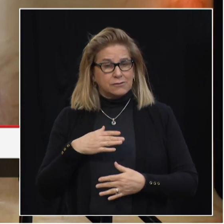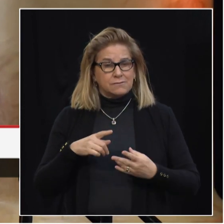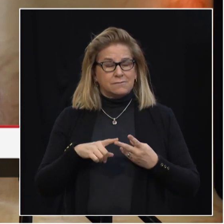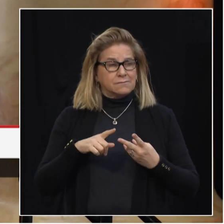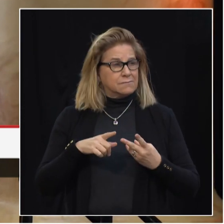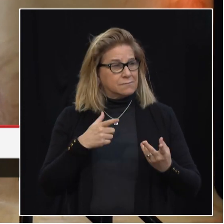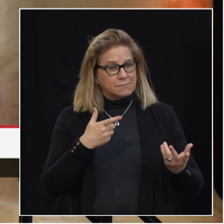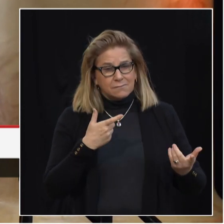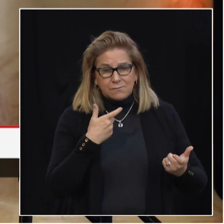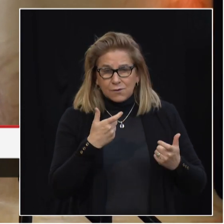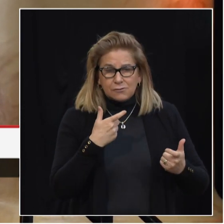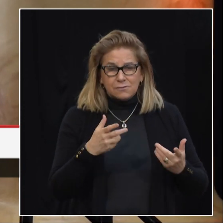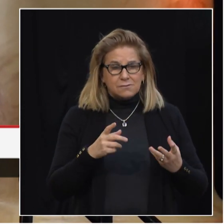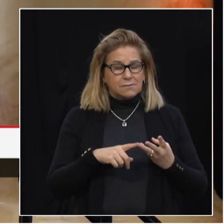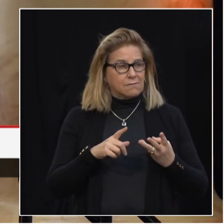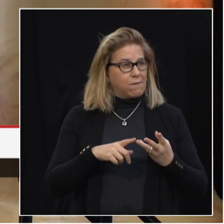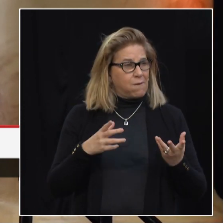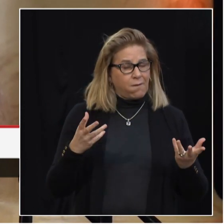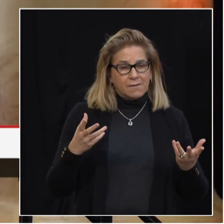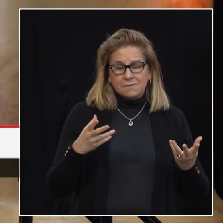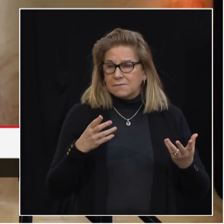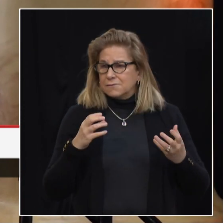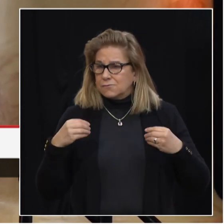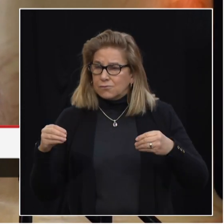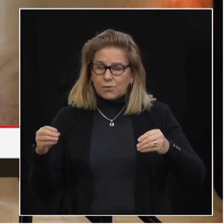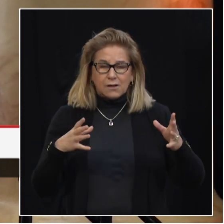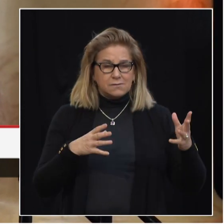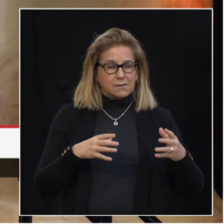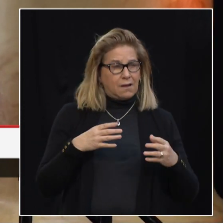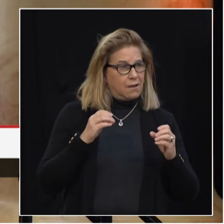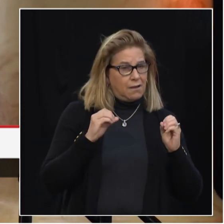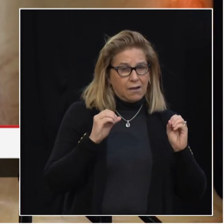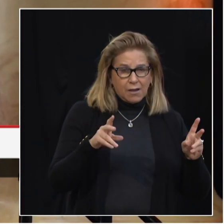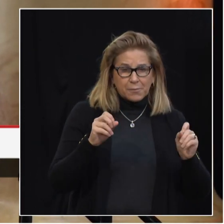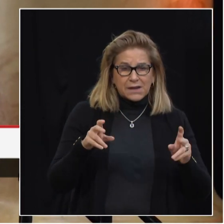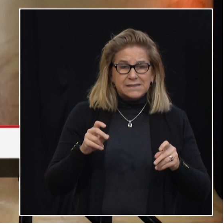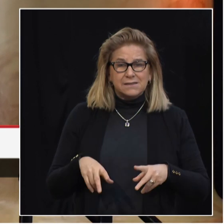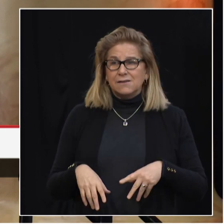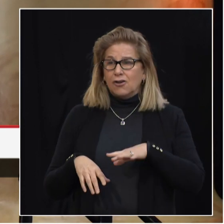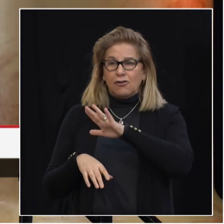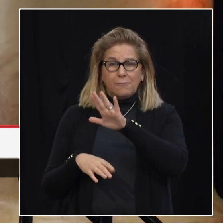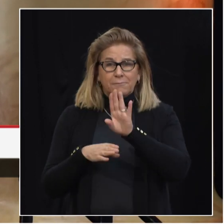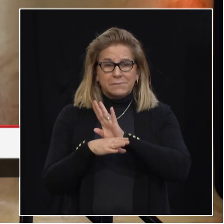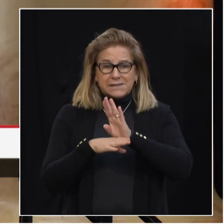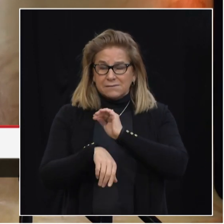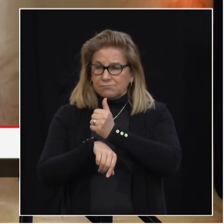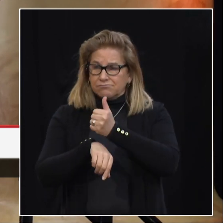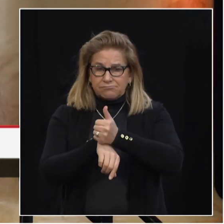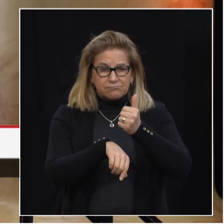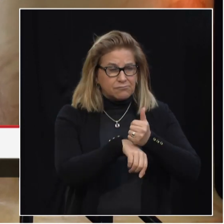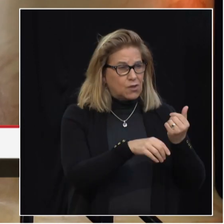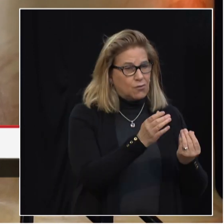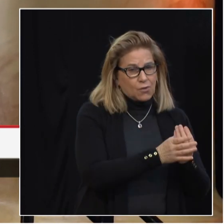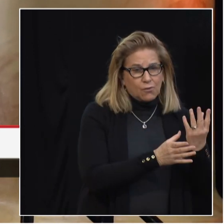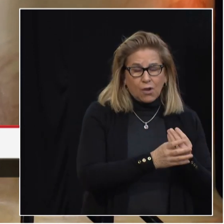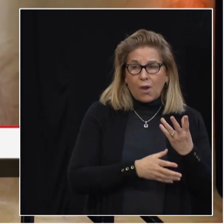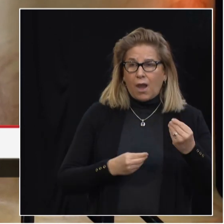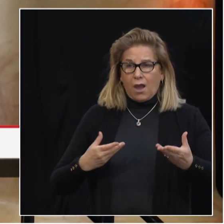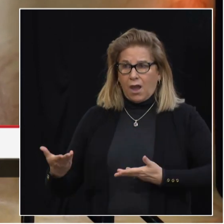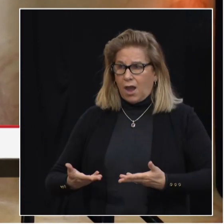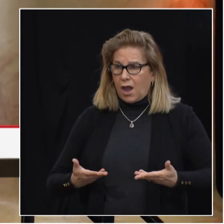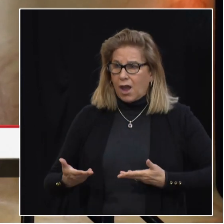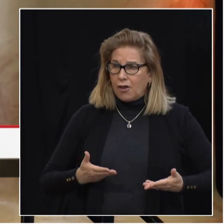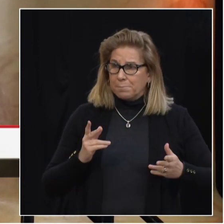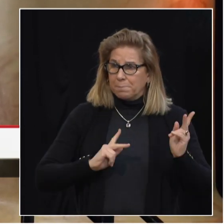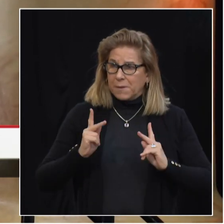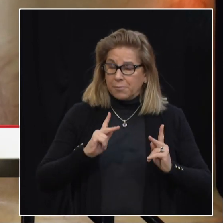Go after the opportunities. Grow your businesses. Hire DC residents. And then our jobs will be